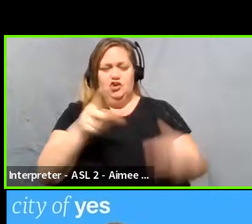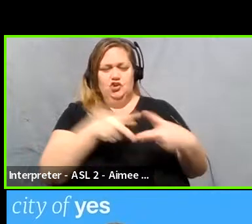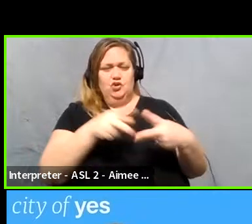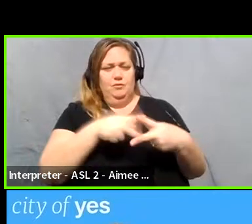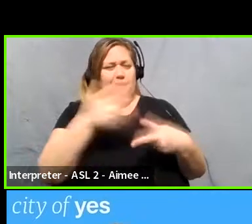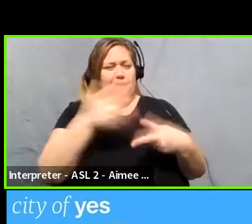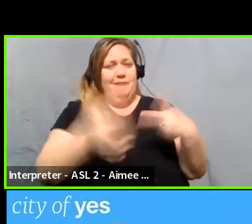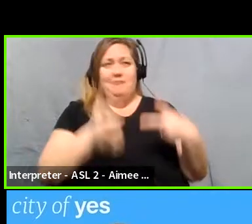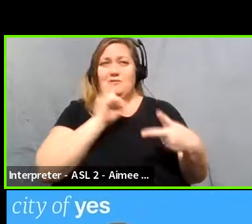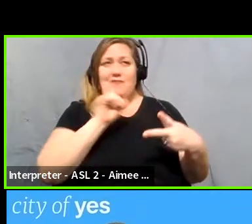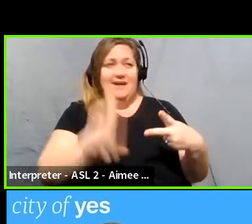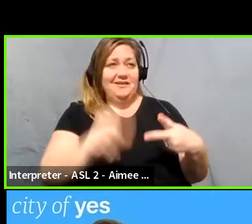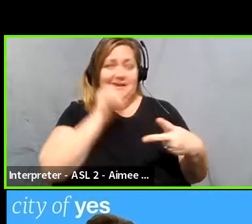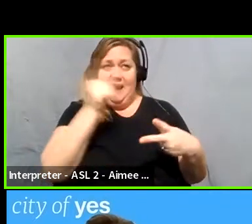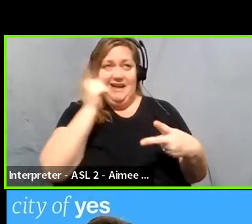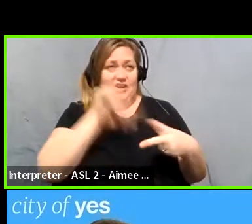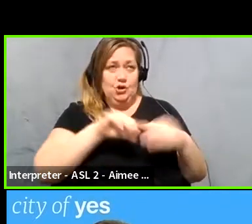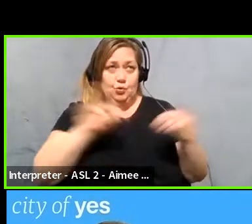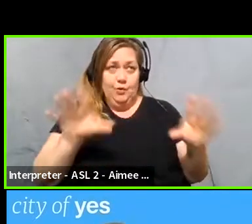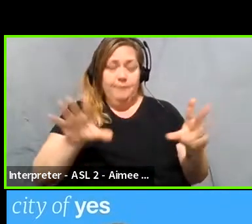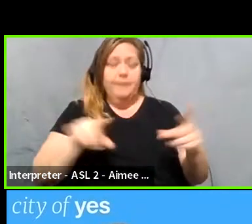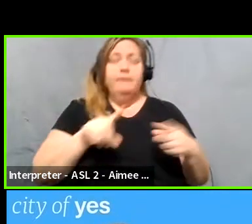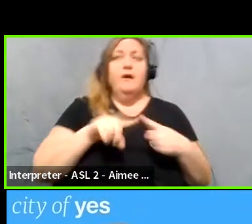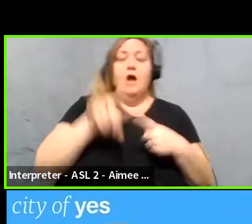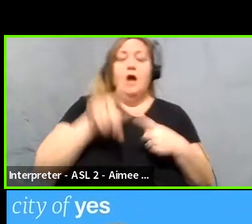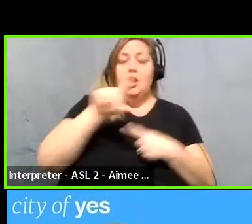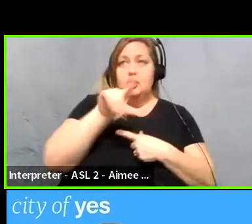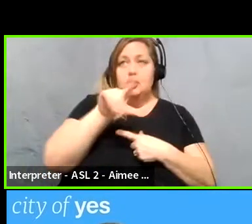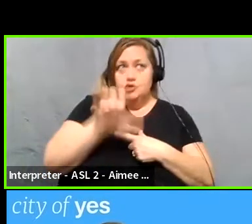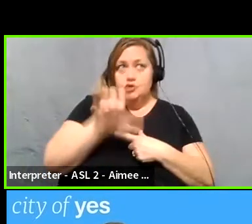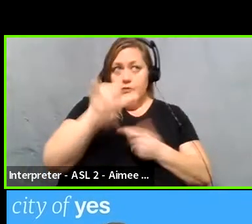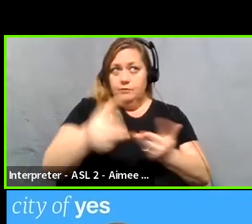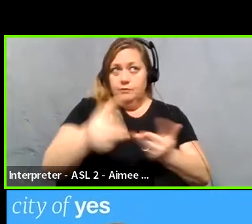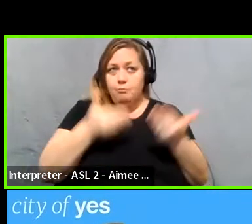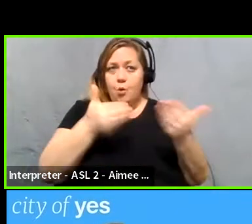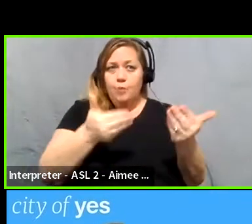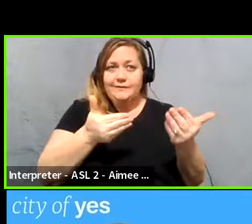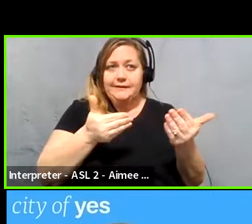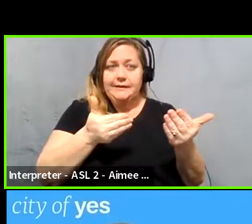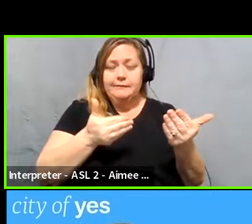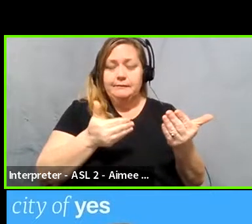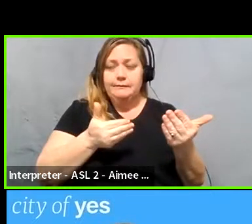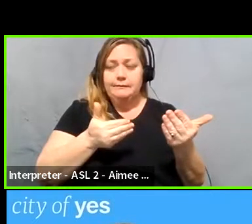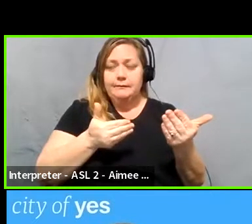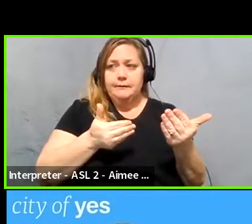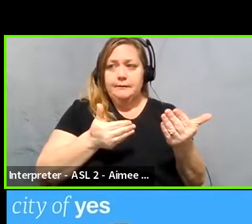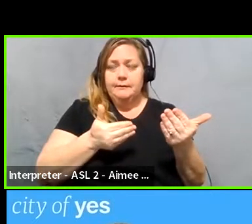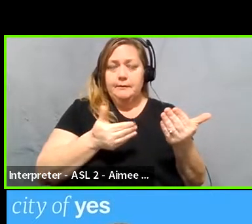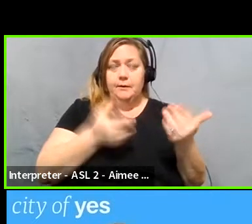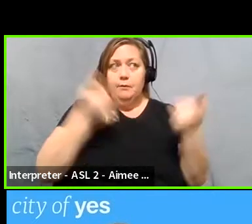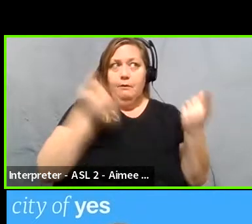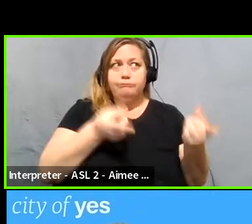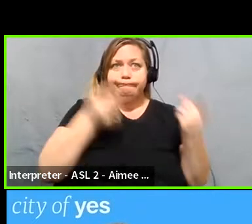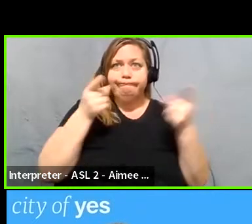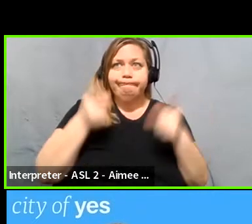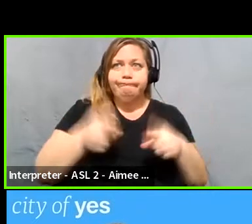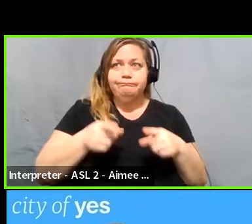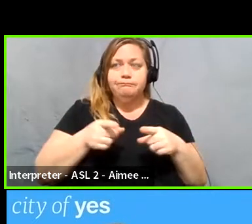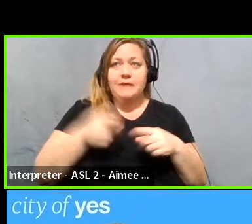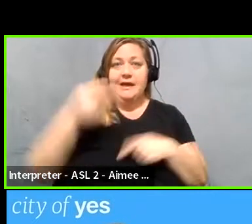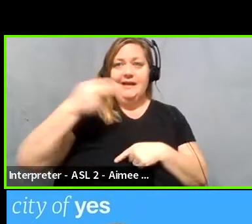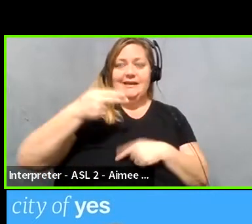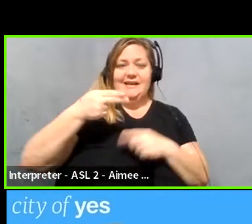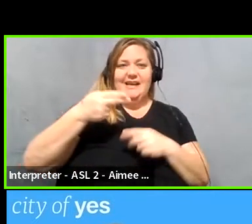didn't hear it clearly enough. Will the upzoning that is being proposed, um, take, go into effect in historic